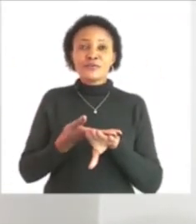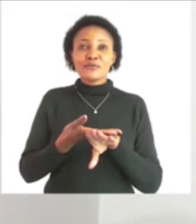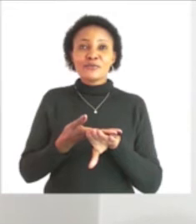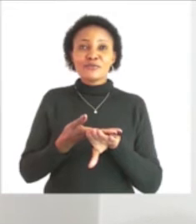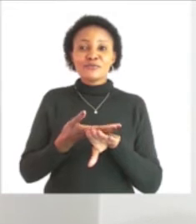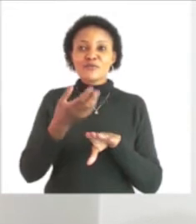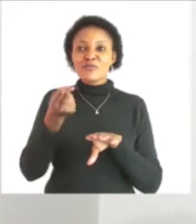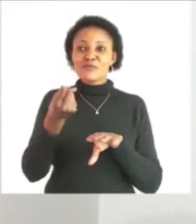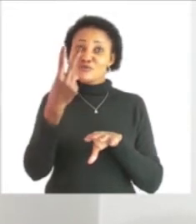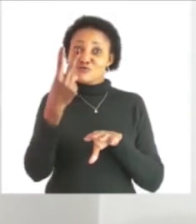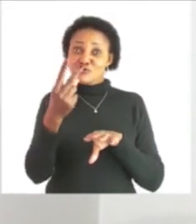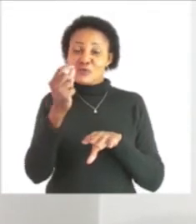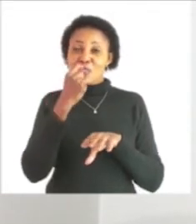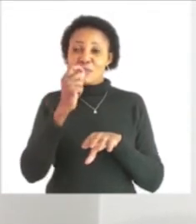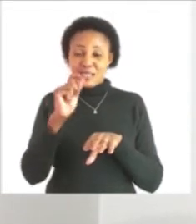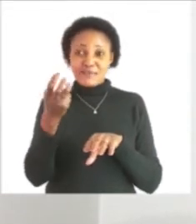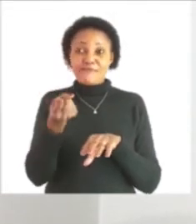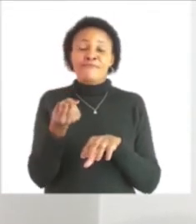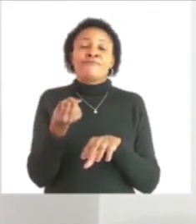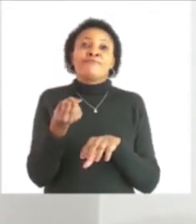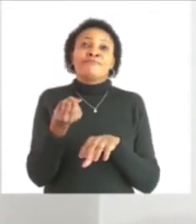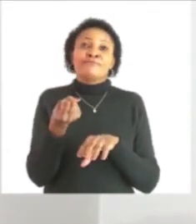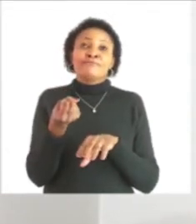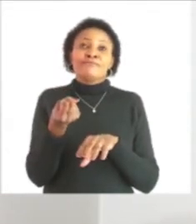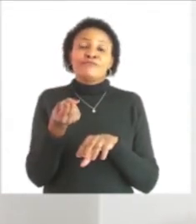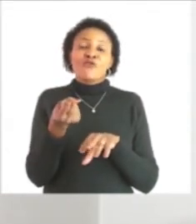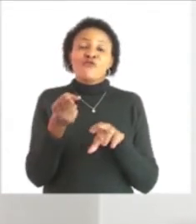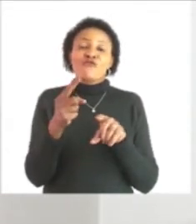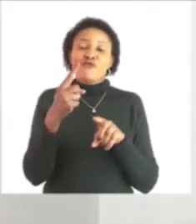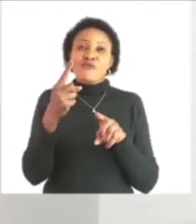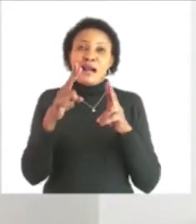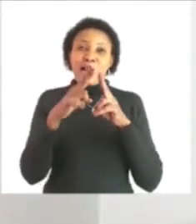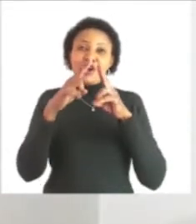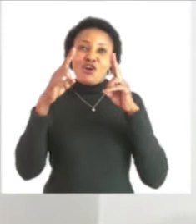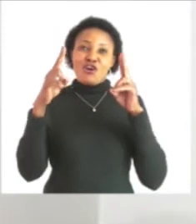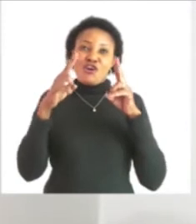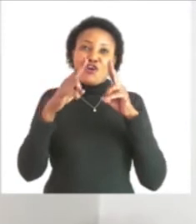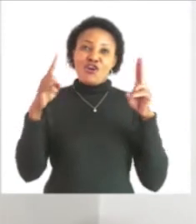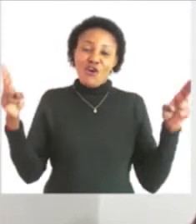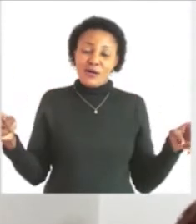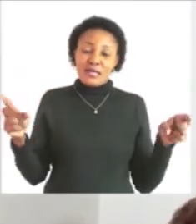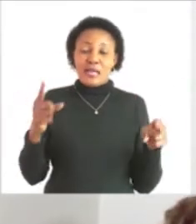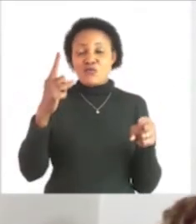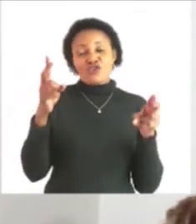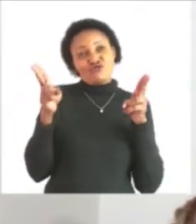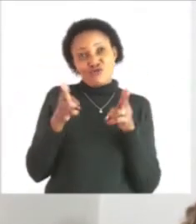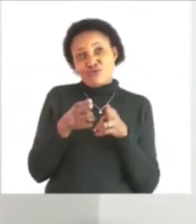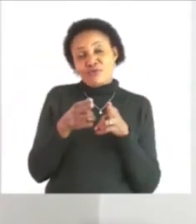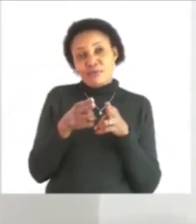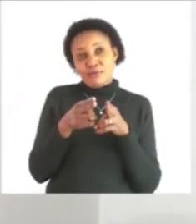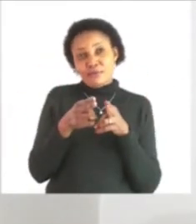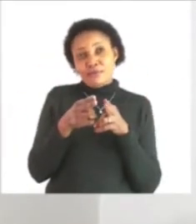2 pencil crayons. One is long and one is short. One is